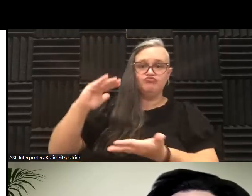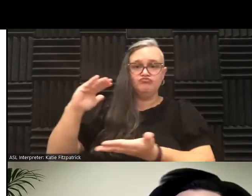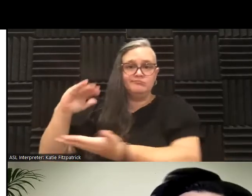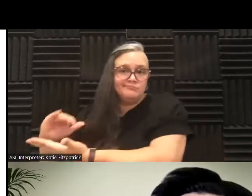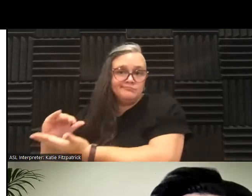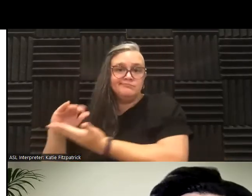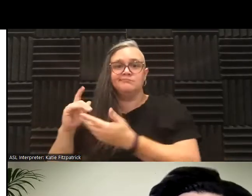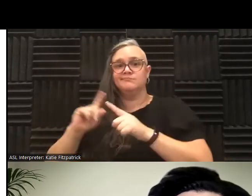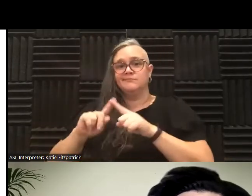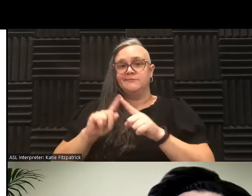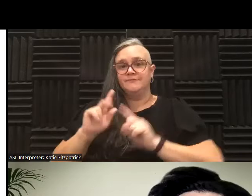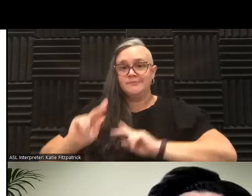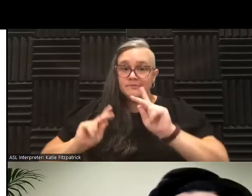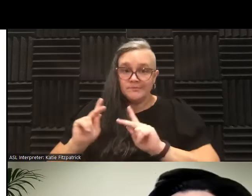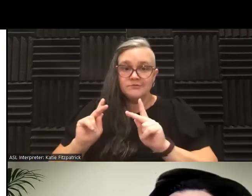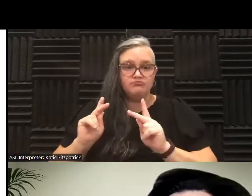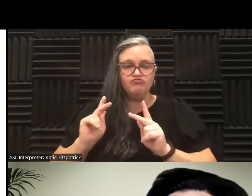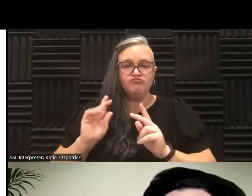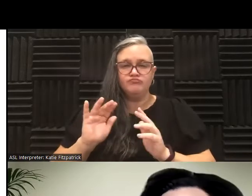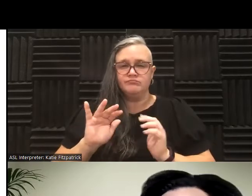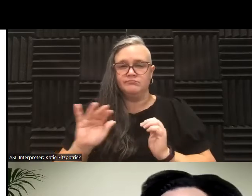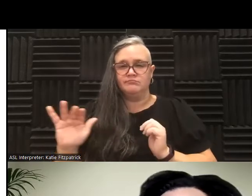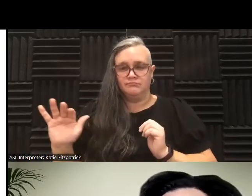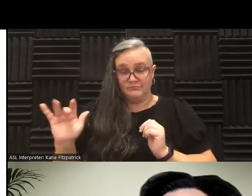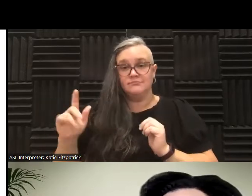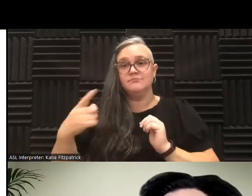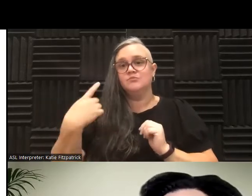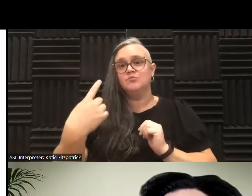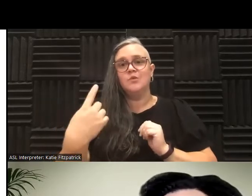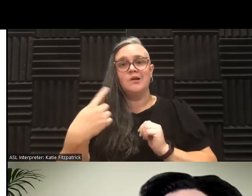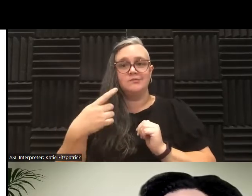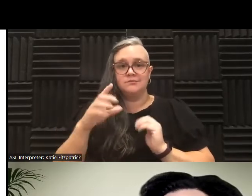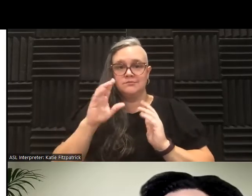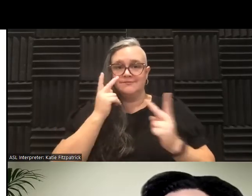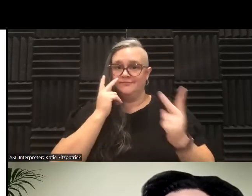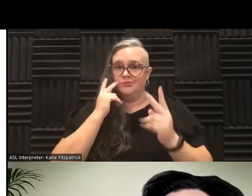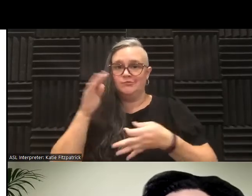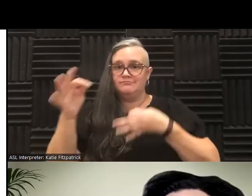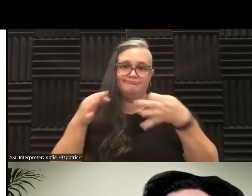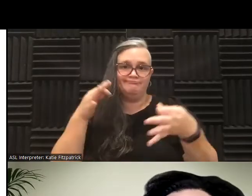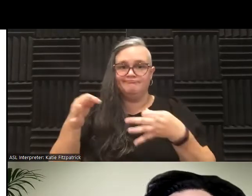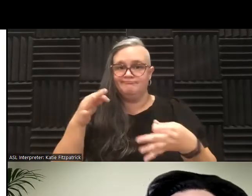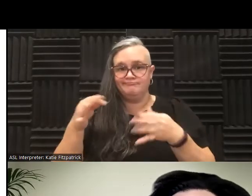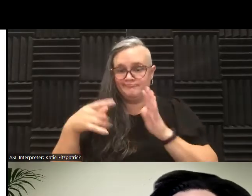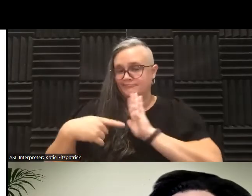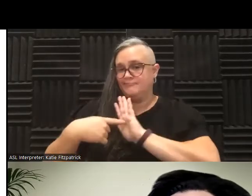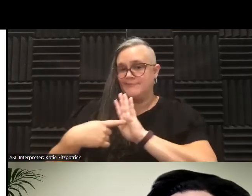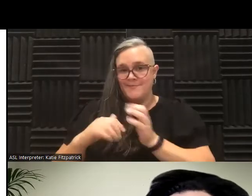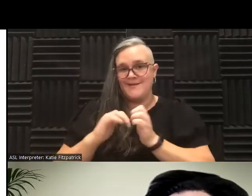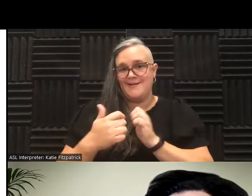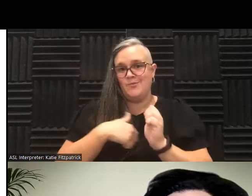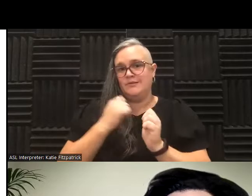accommodate various folks. And that's just one example of how we can look